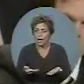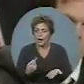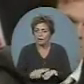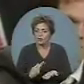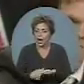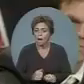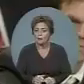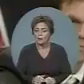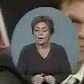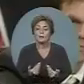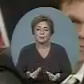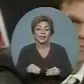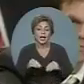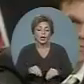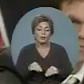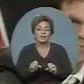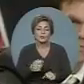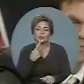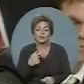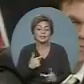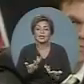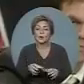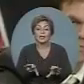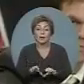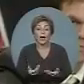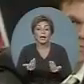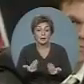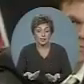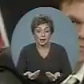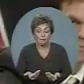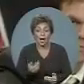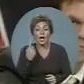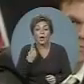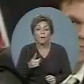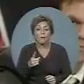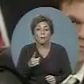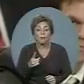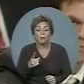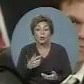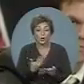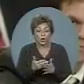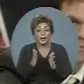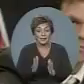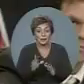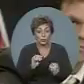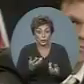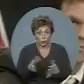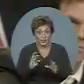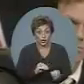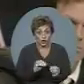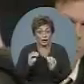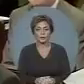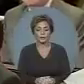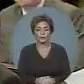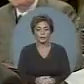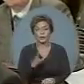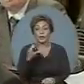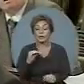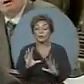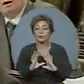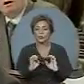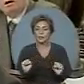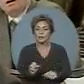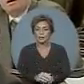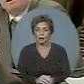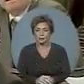detainees captured by Canadian forces in Afghanistan and transferred to Afghan authorities are being properly treated? Our government